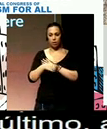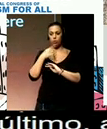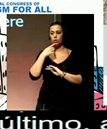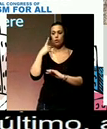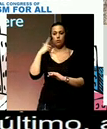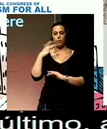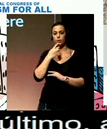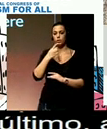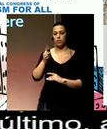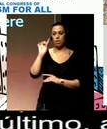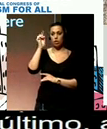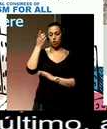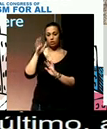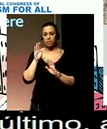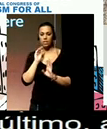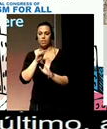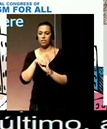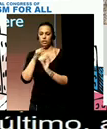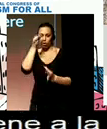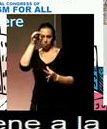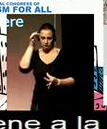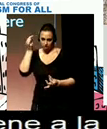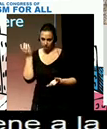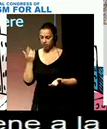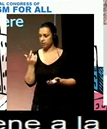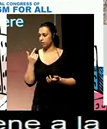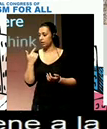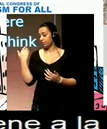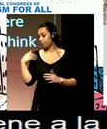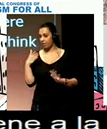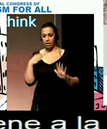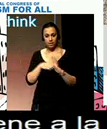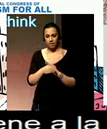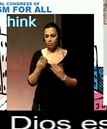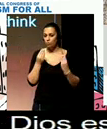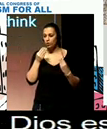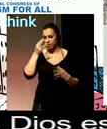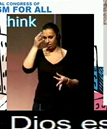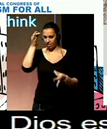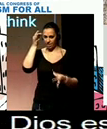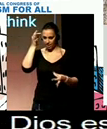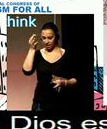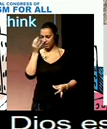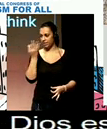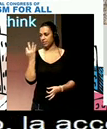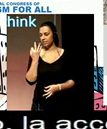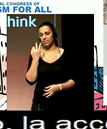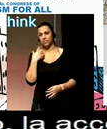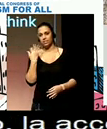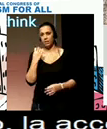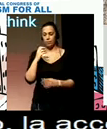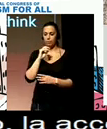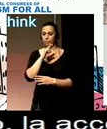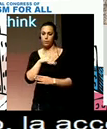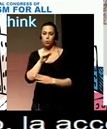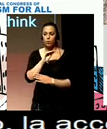I think about Mesa Redonda, the architect, when he said God is in details. Accessibility is all about